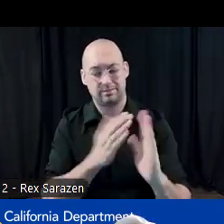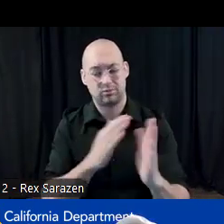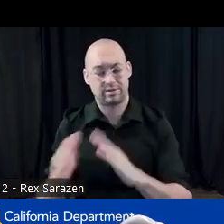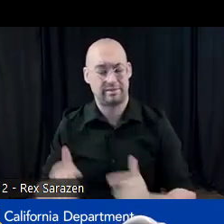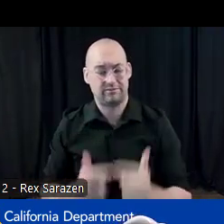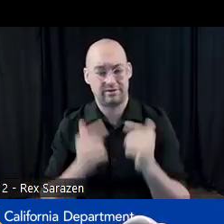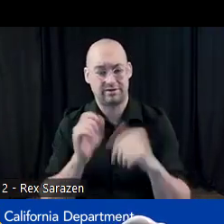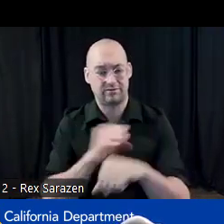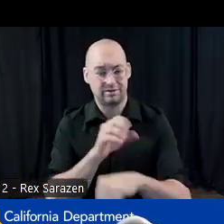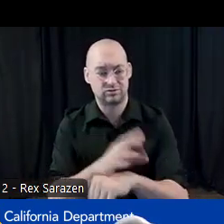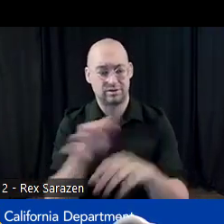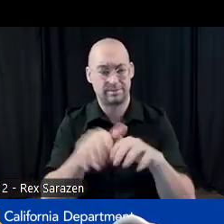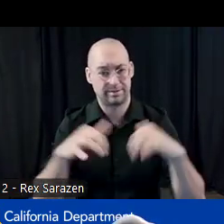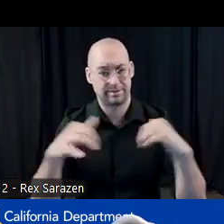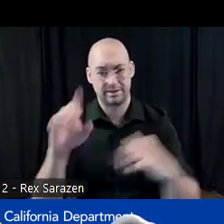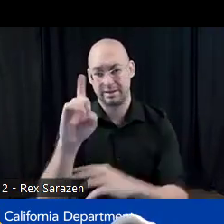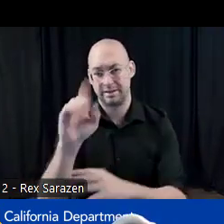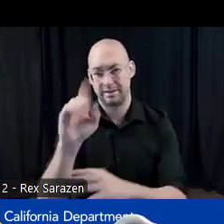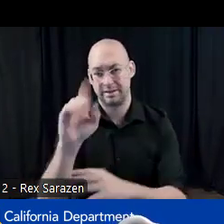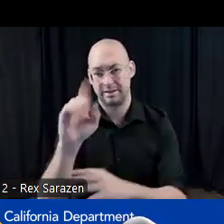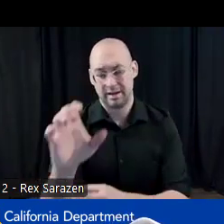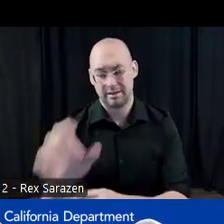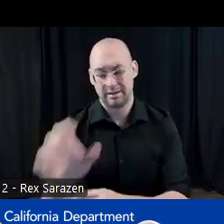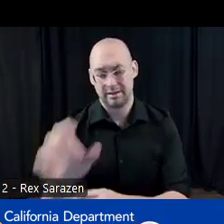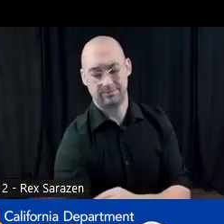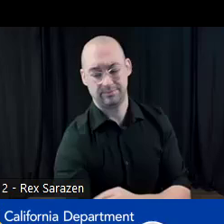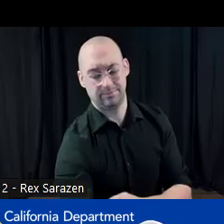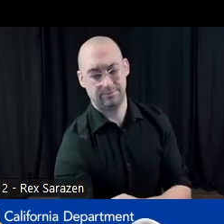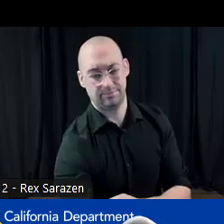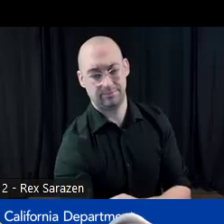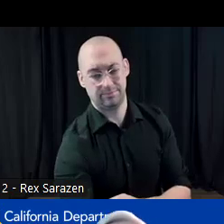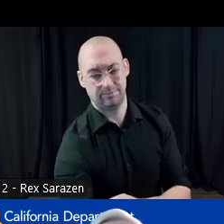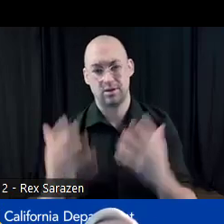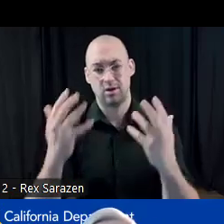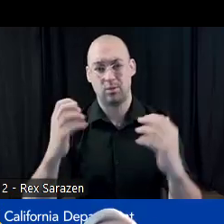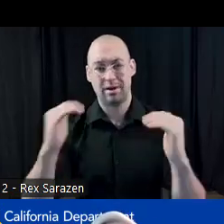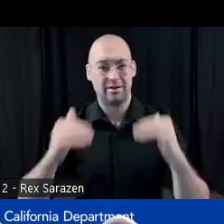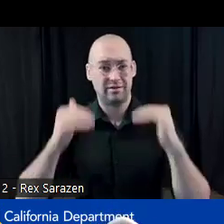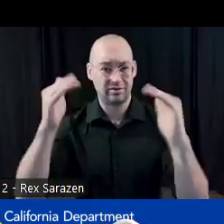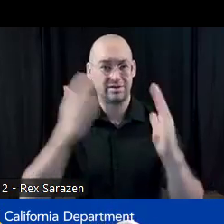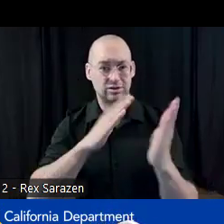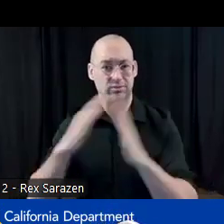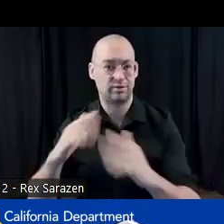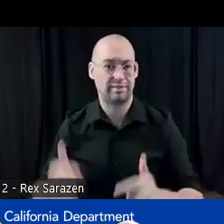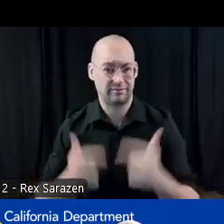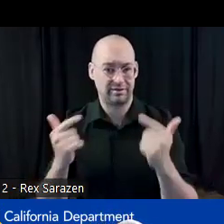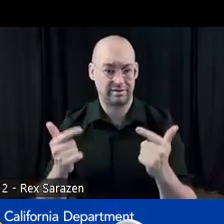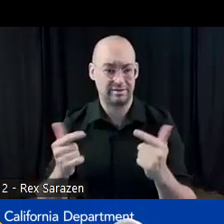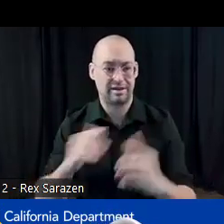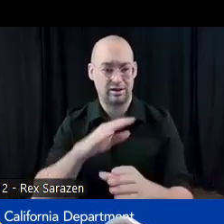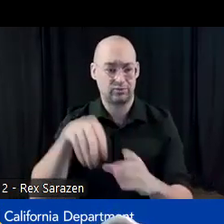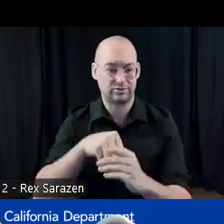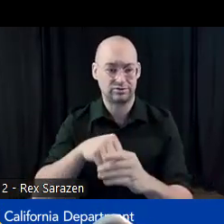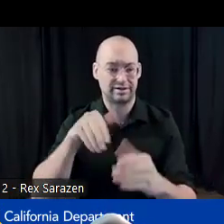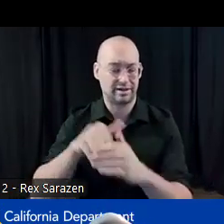Committee, DACLAC, is to advance community living, inclusion, and integration across California. DACLAC ensures the